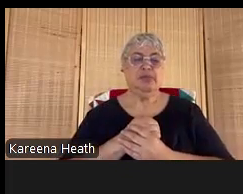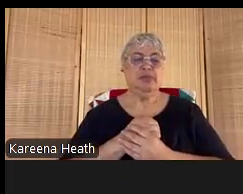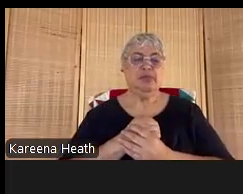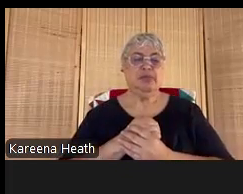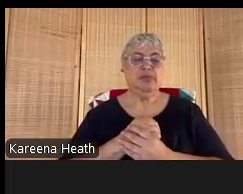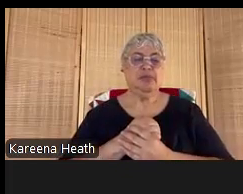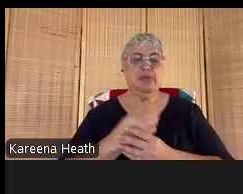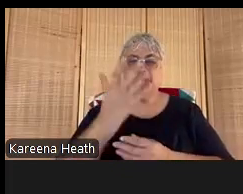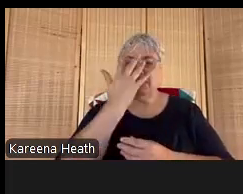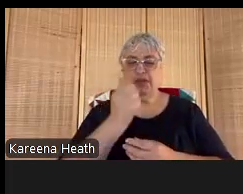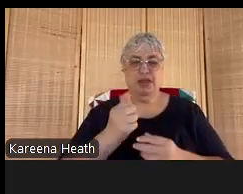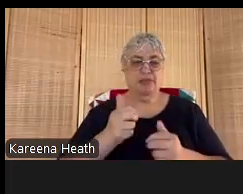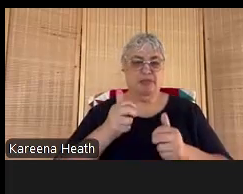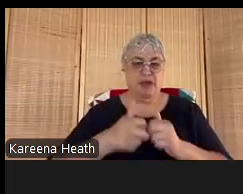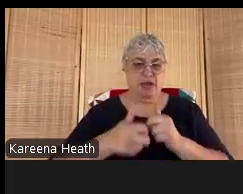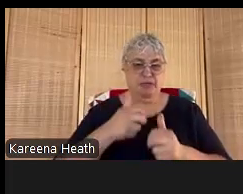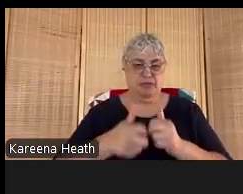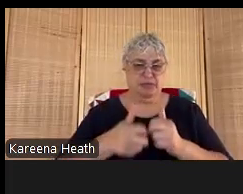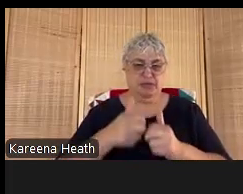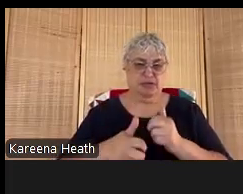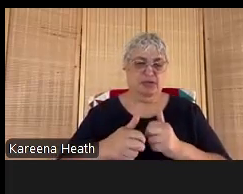As far as sleeping disorders,